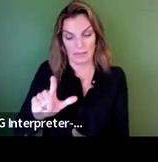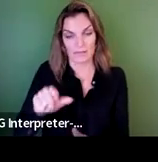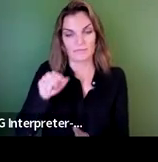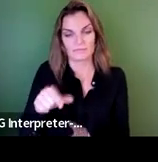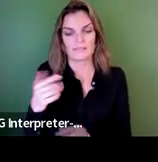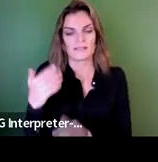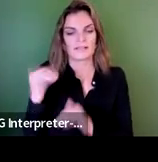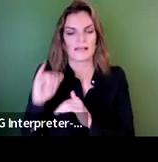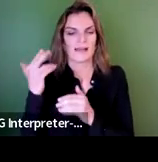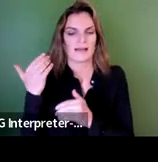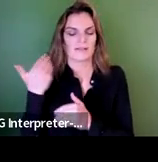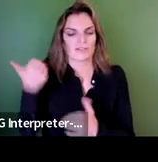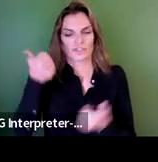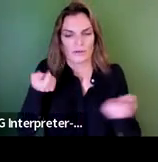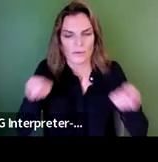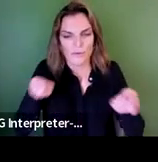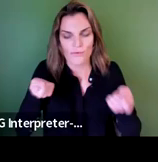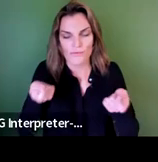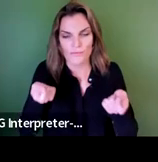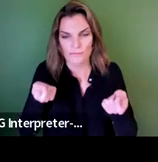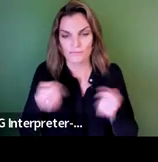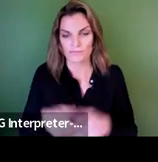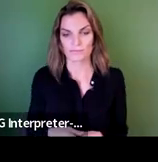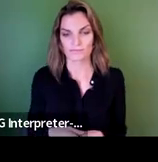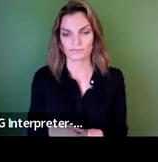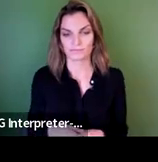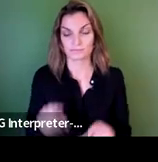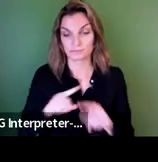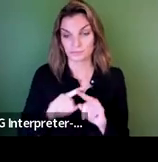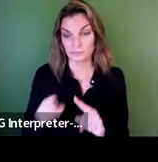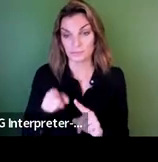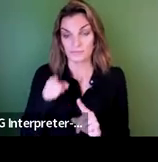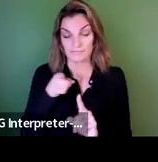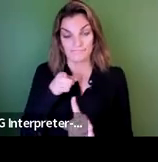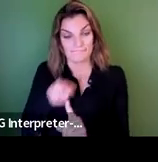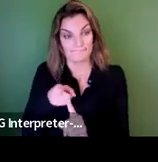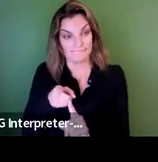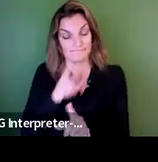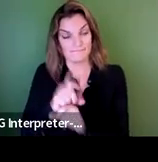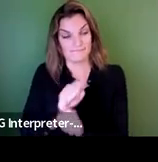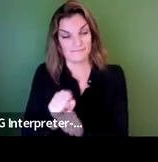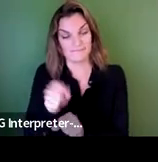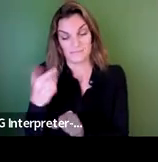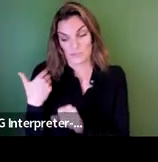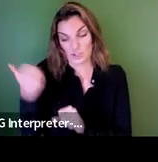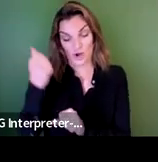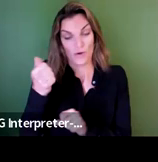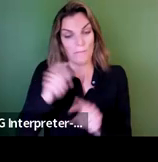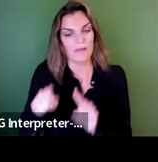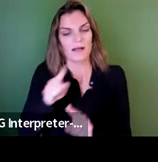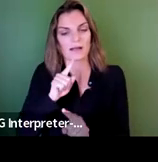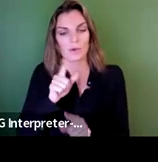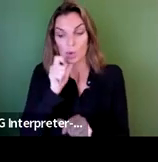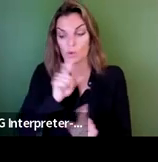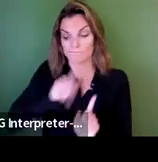signs the SPIL, but it's acting on behalf of and at the direction of the SILC. So typically that means that the SILC